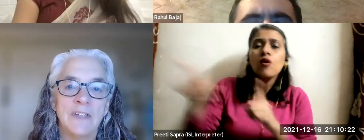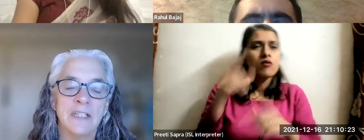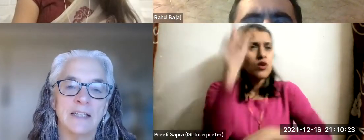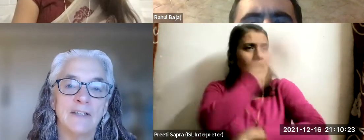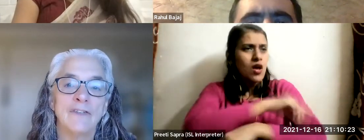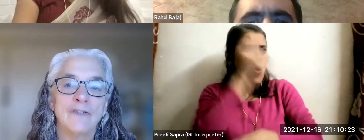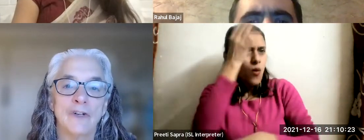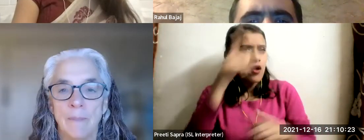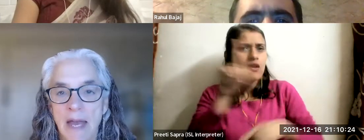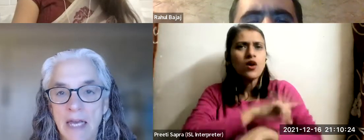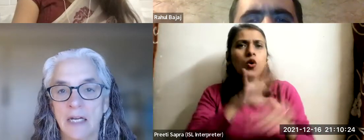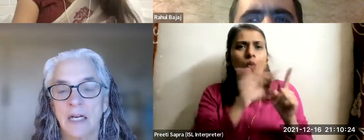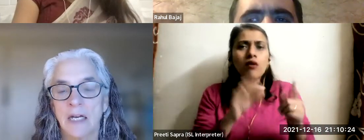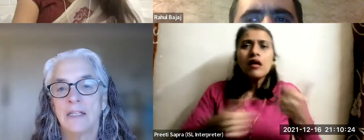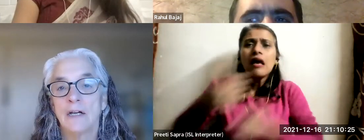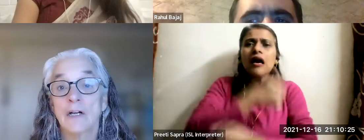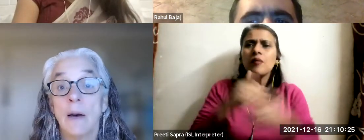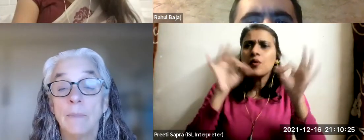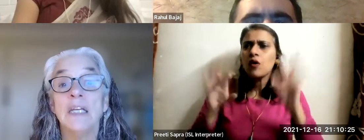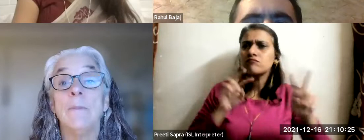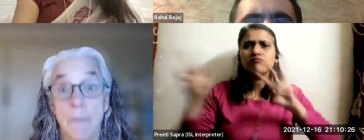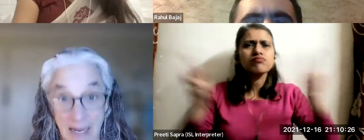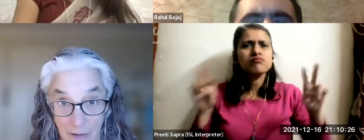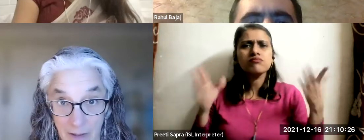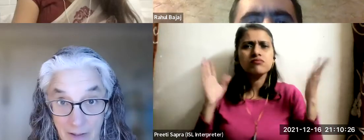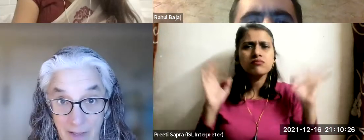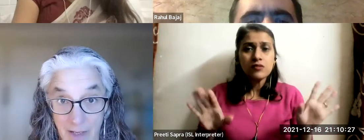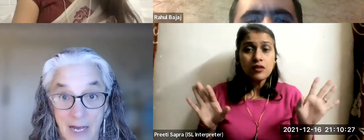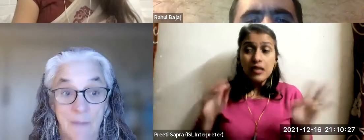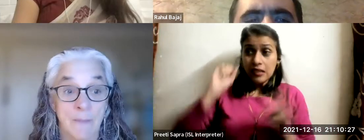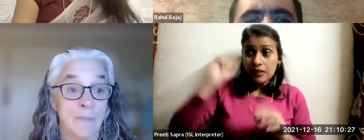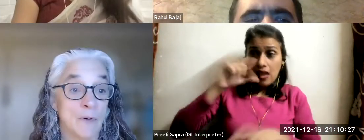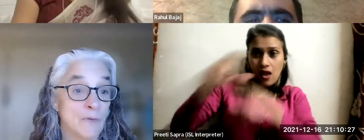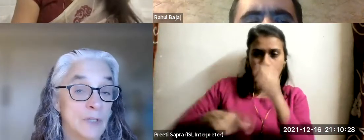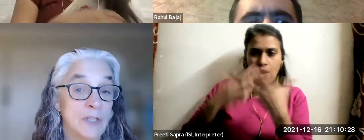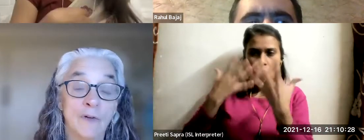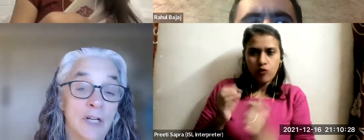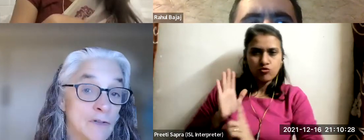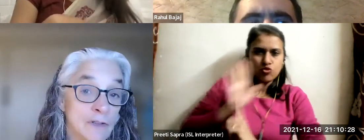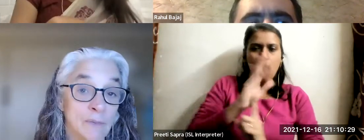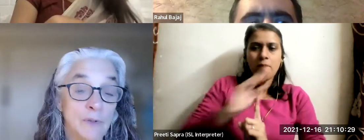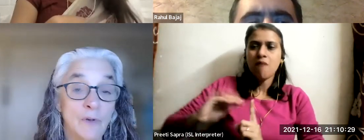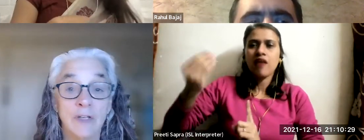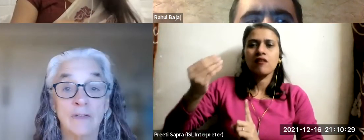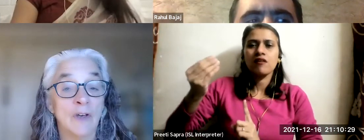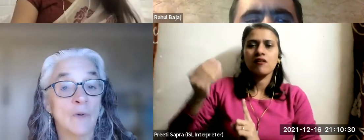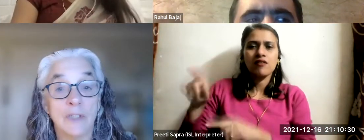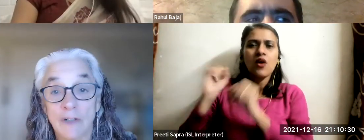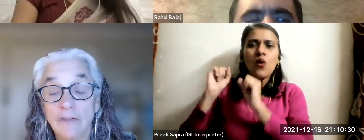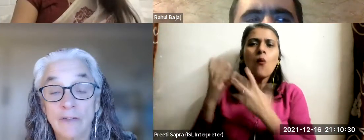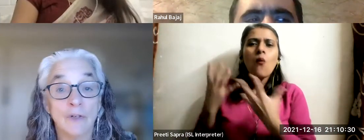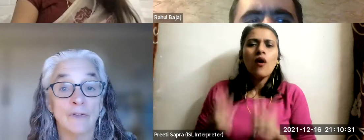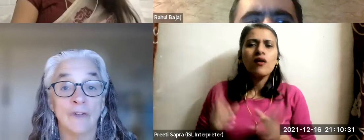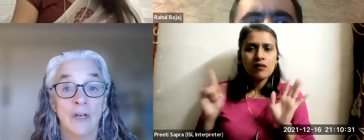a feeling that this is going to make their company better, both with their own internal employees, with